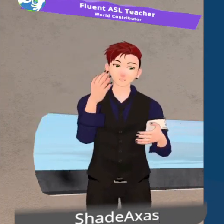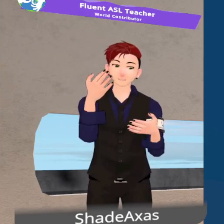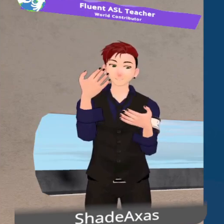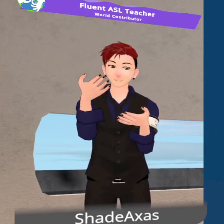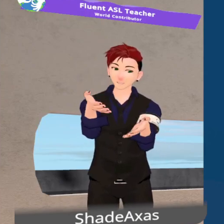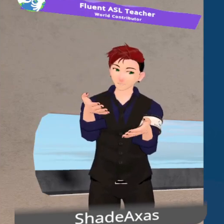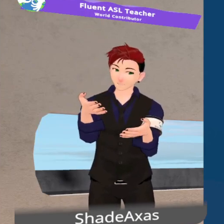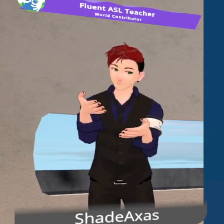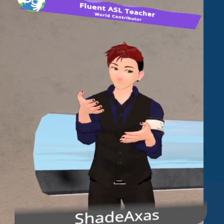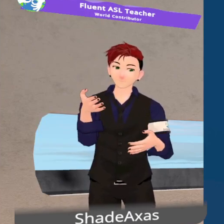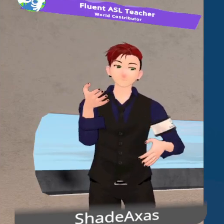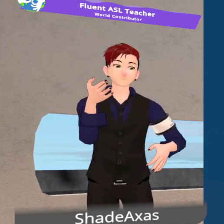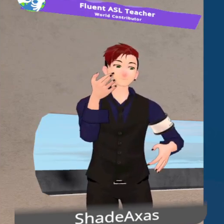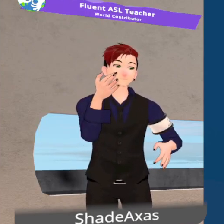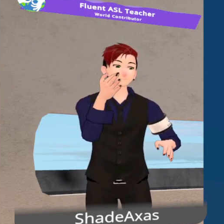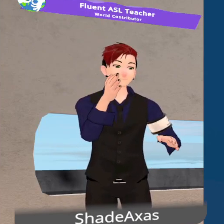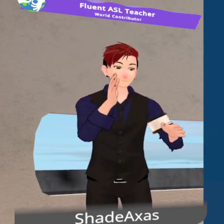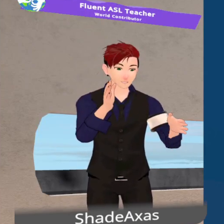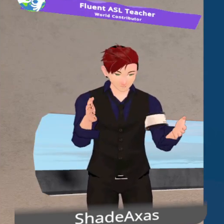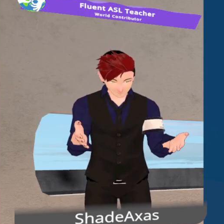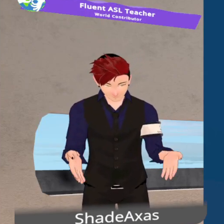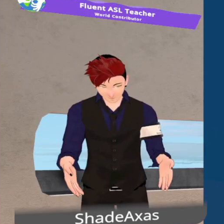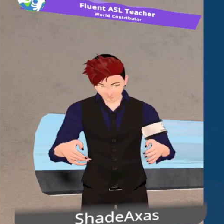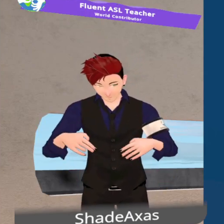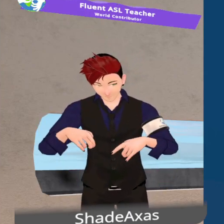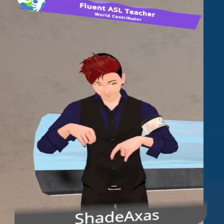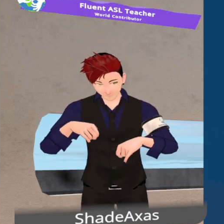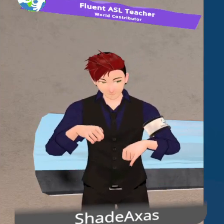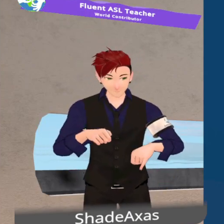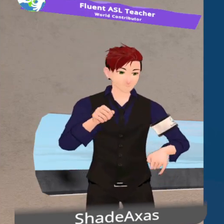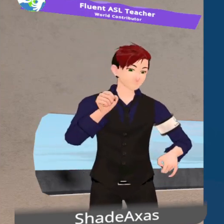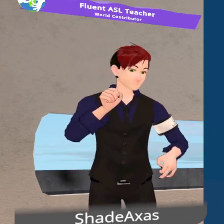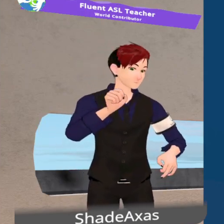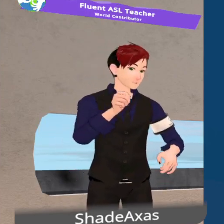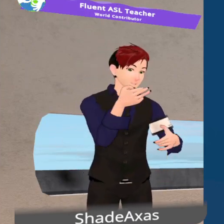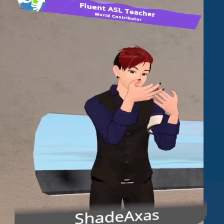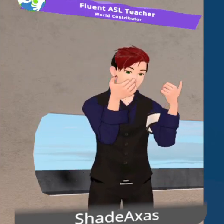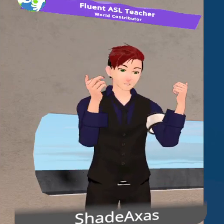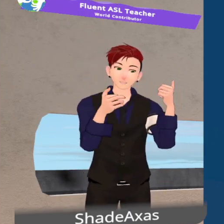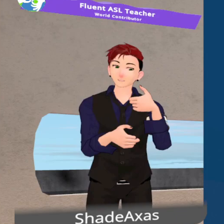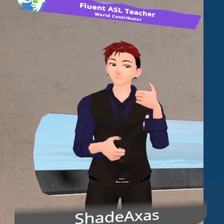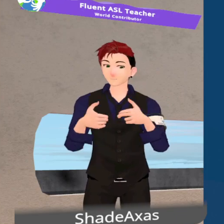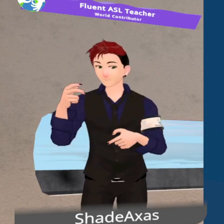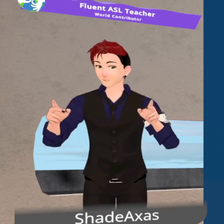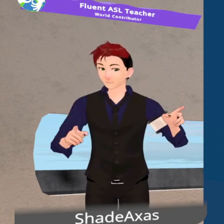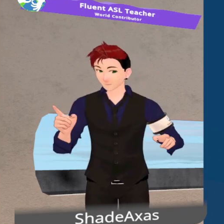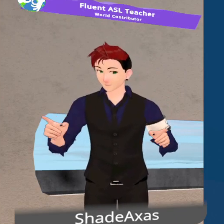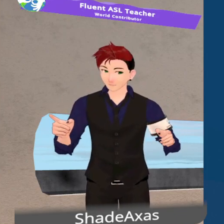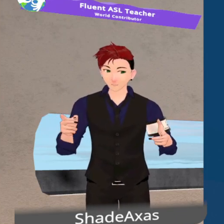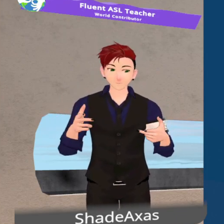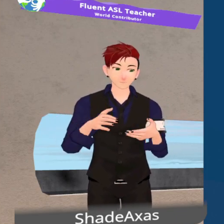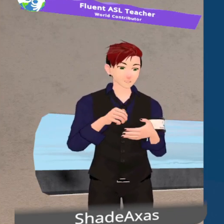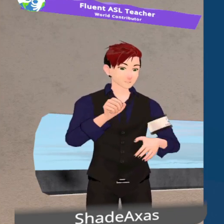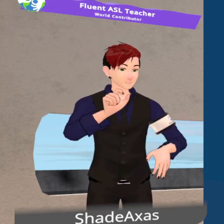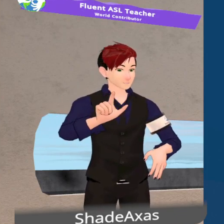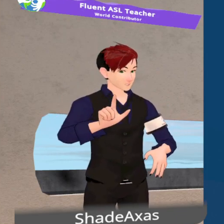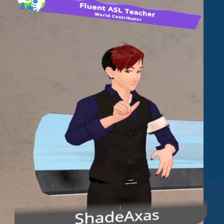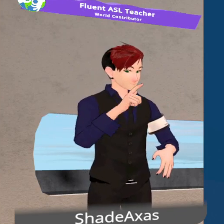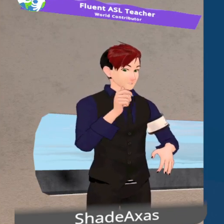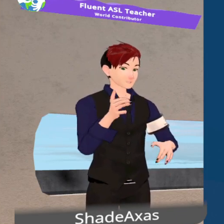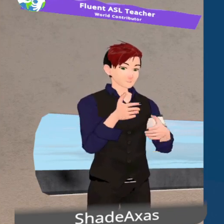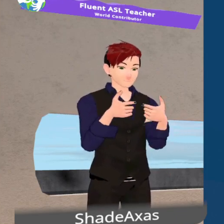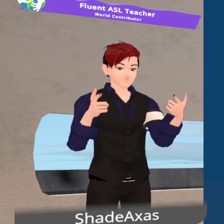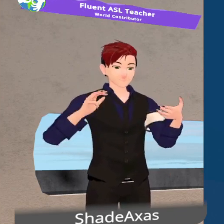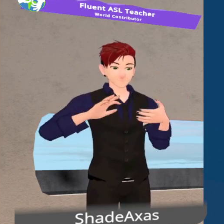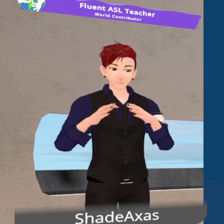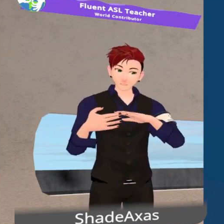I will suggest that here in VR, most people learn ASL.